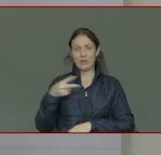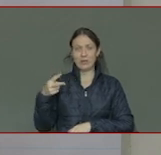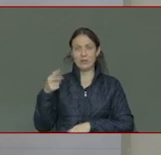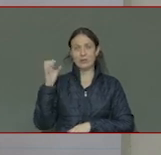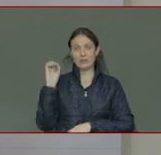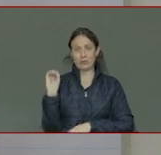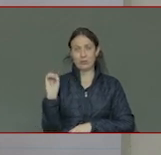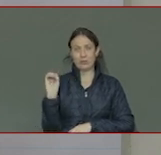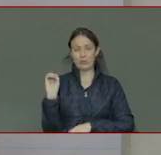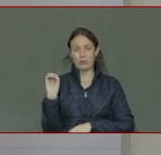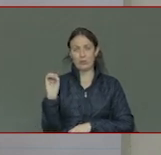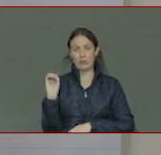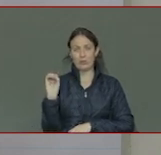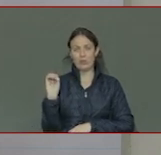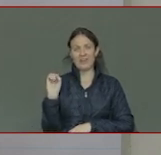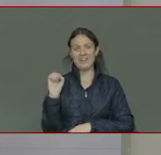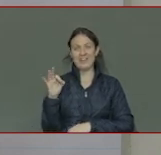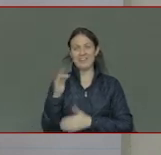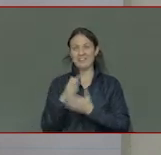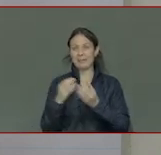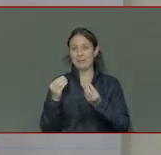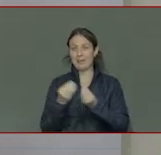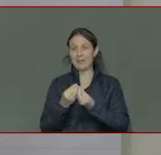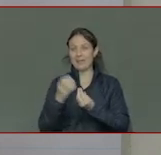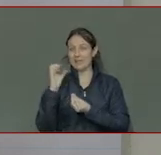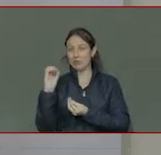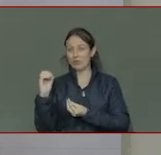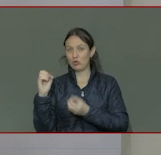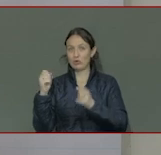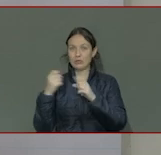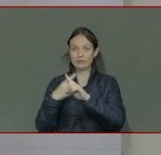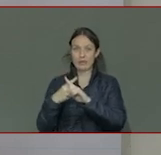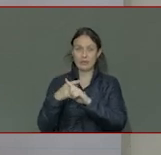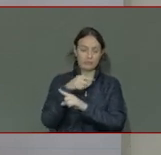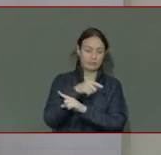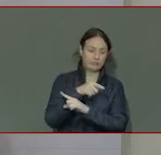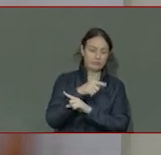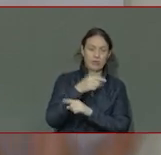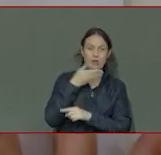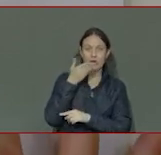0, and everything multiplied by 0 gives you 0.